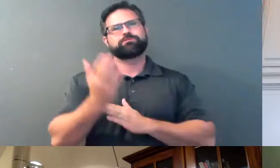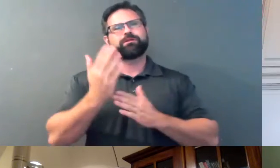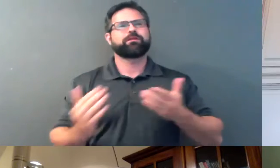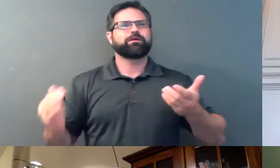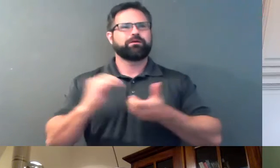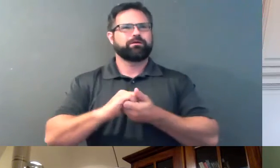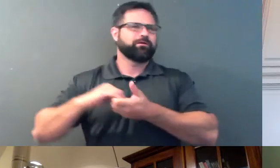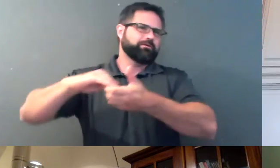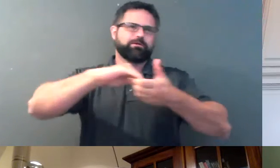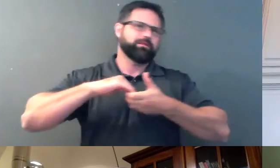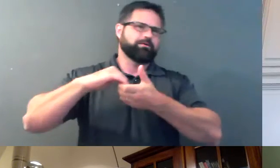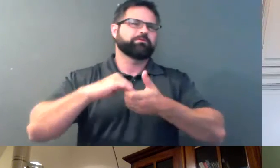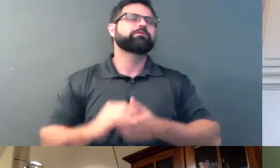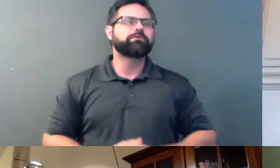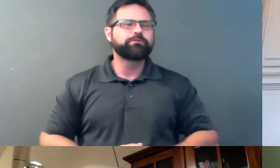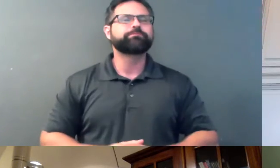All along,